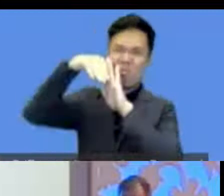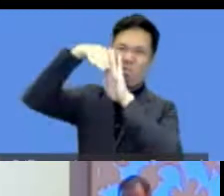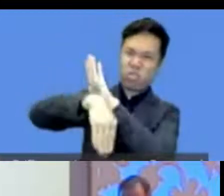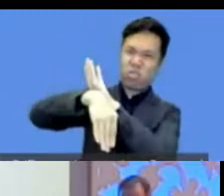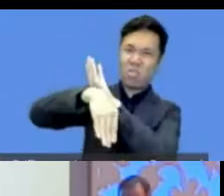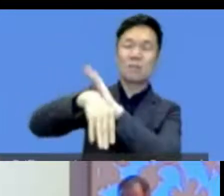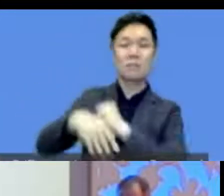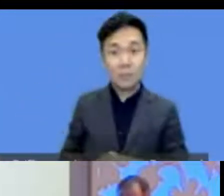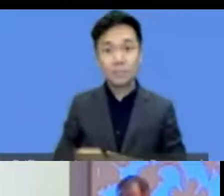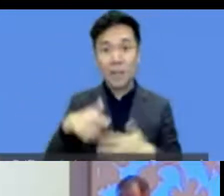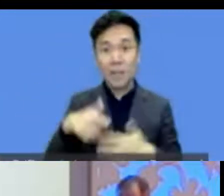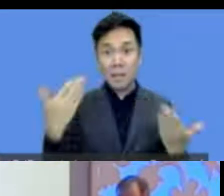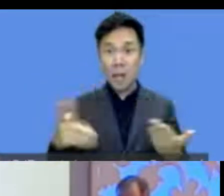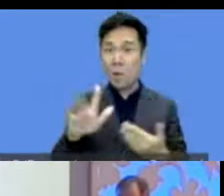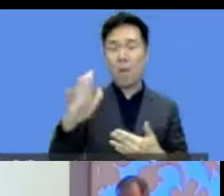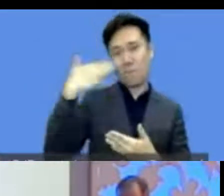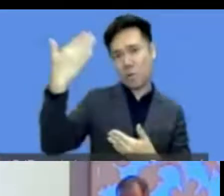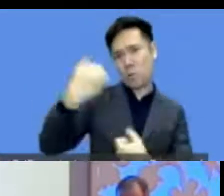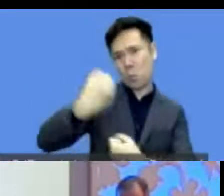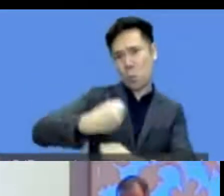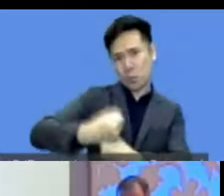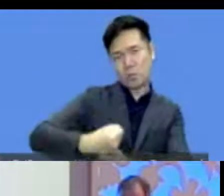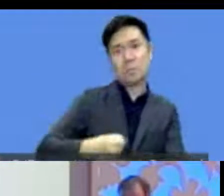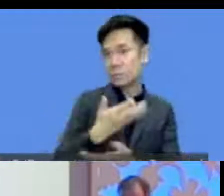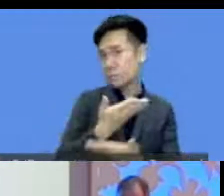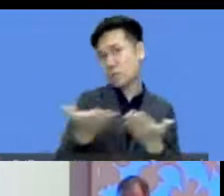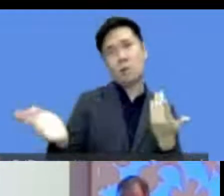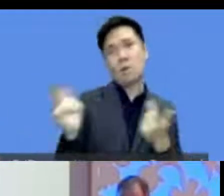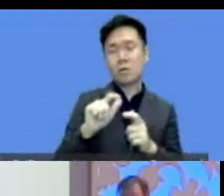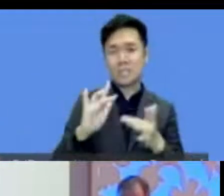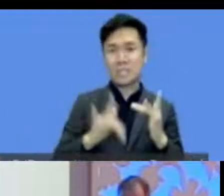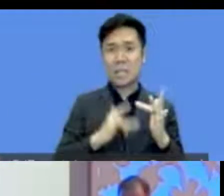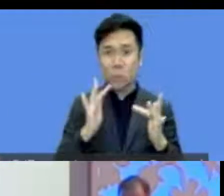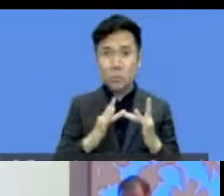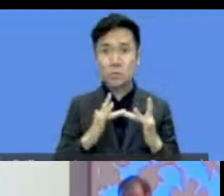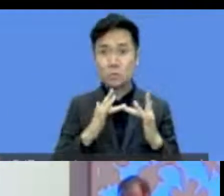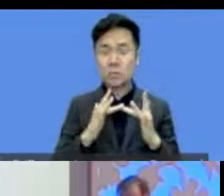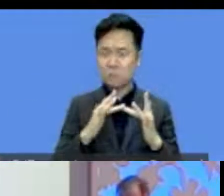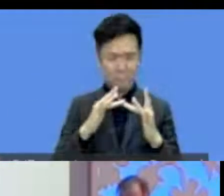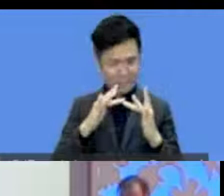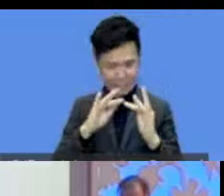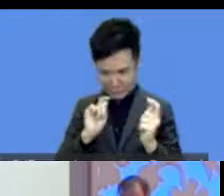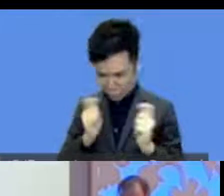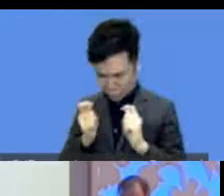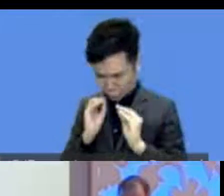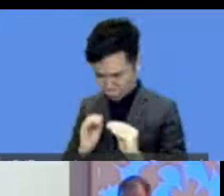workforce and resilient education, digital education system a priority